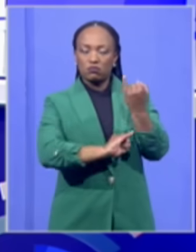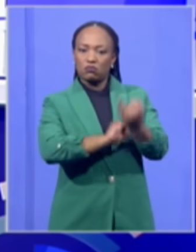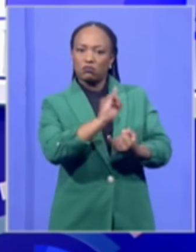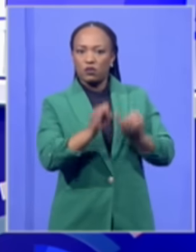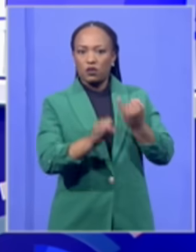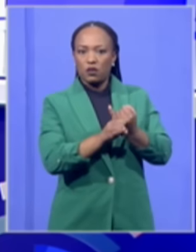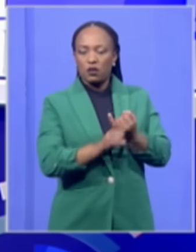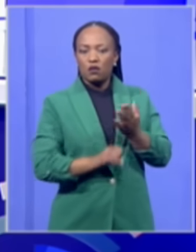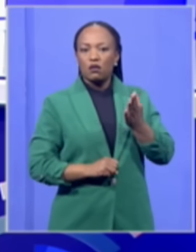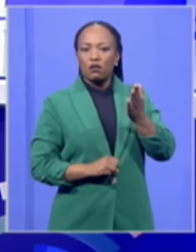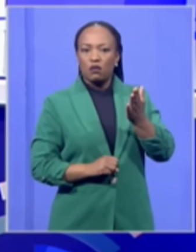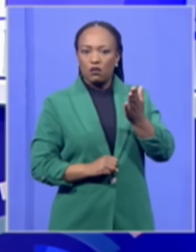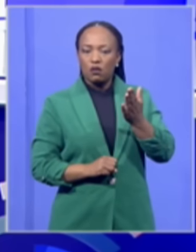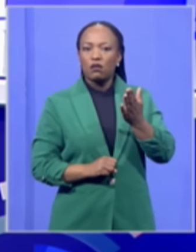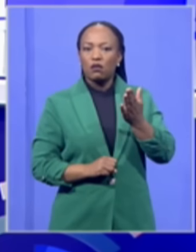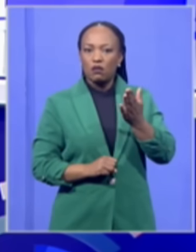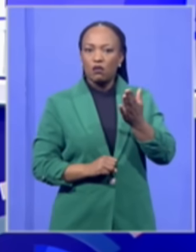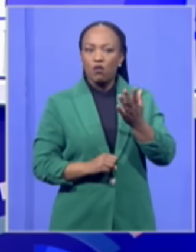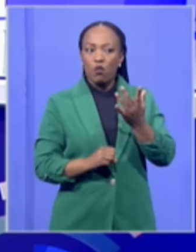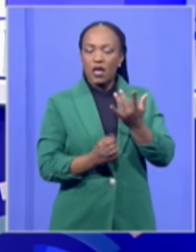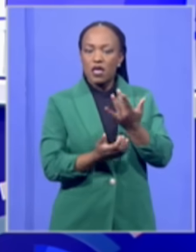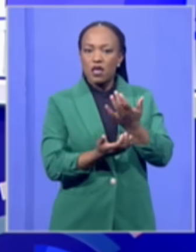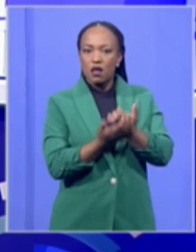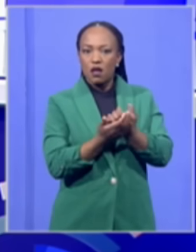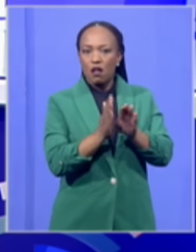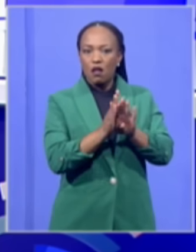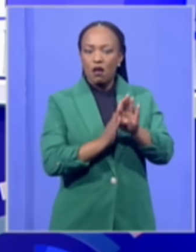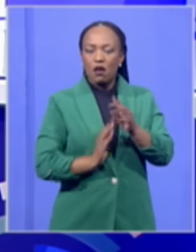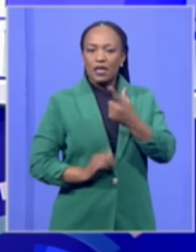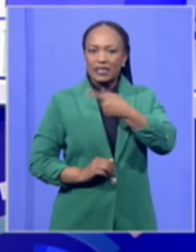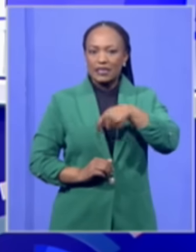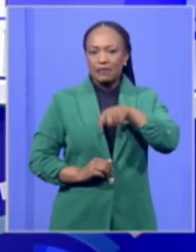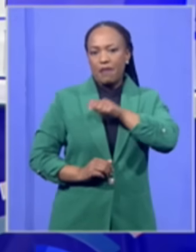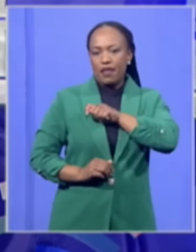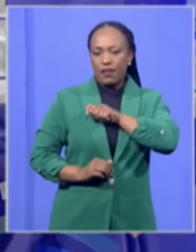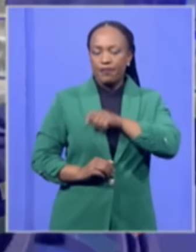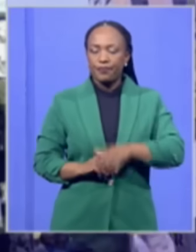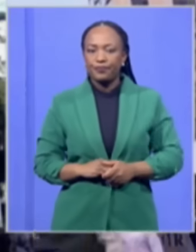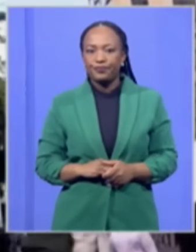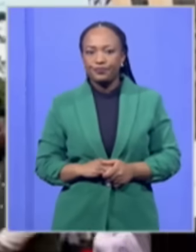ga mašeleng bakeng sa tlhabollo ka Seville ka Spain.